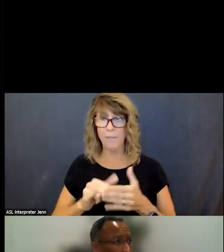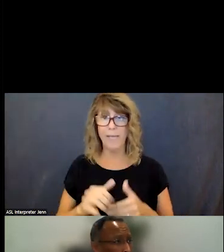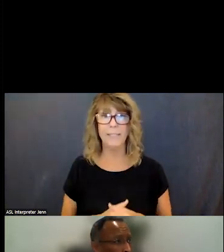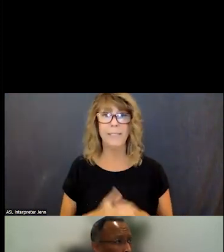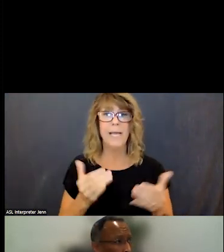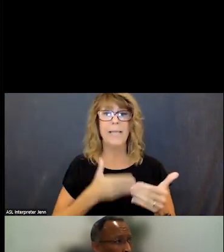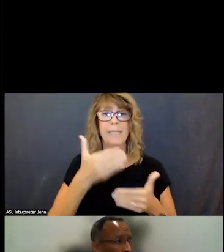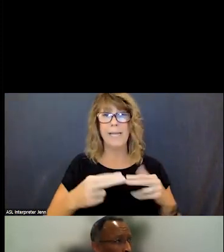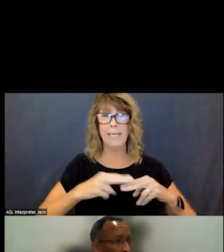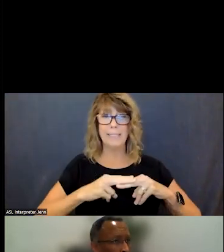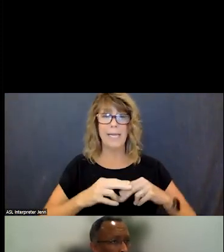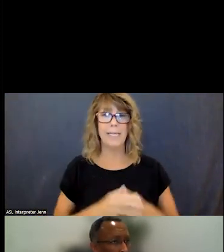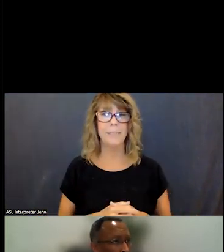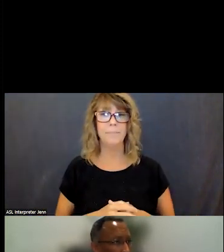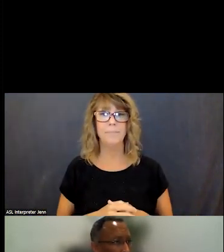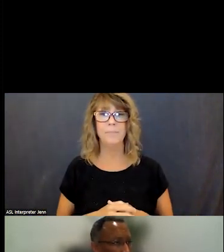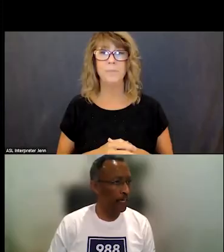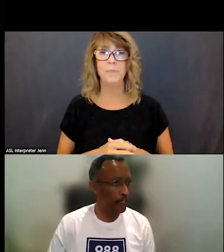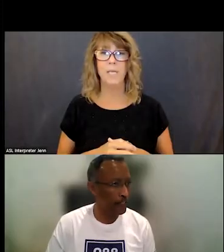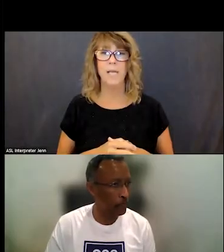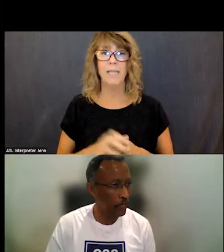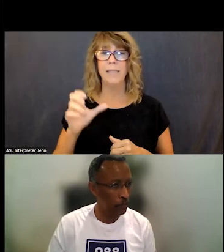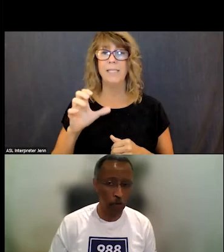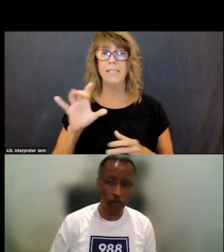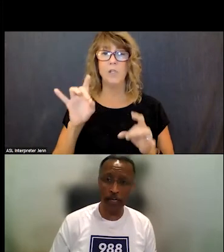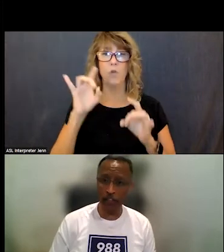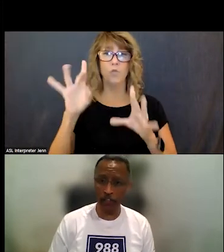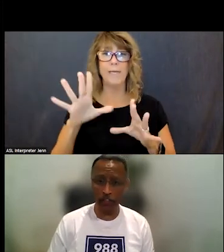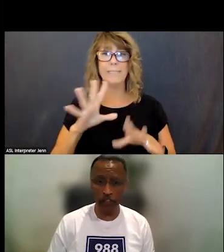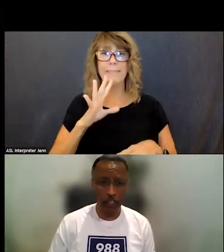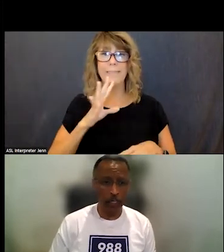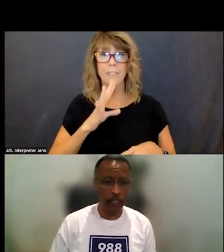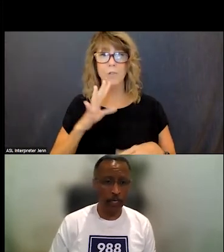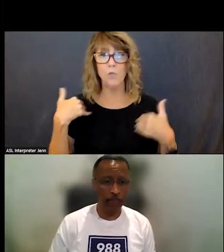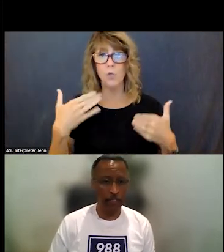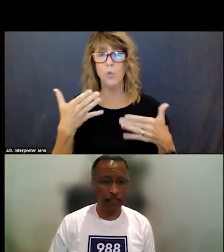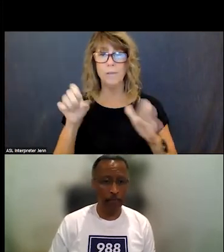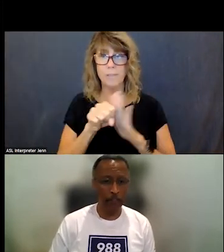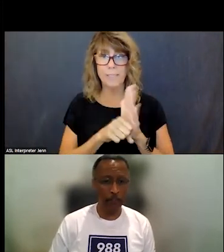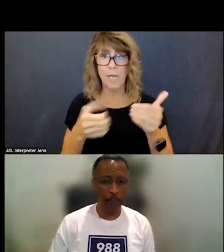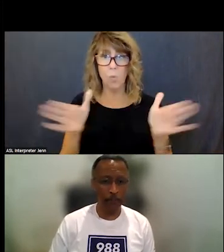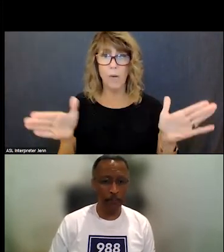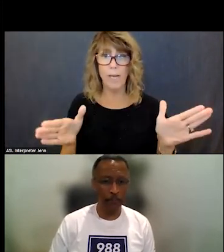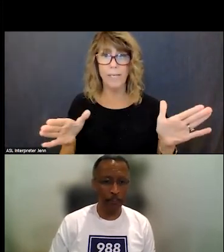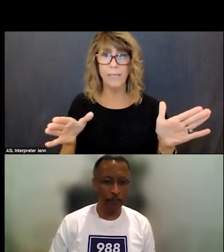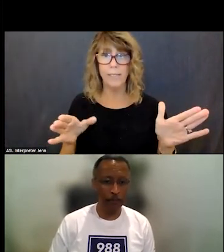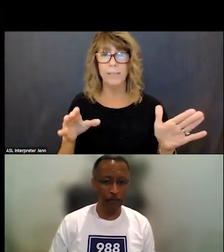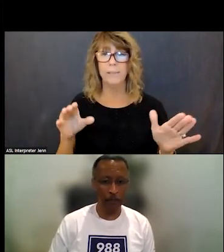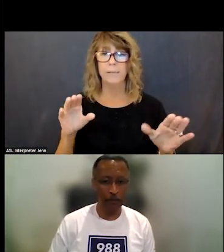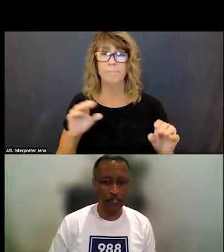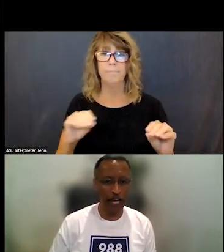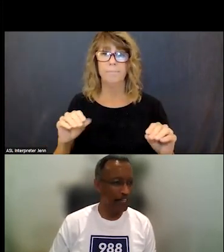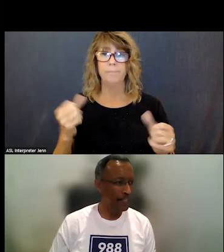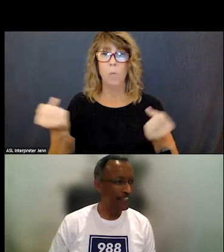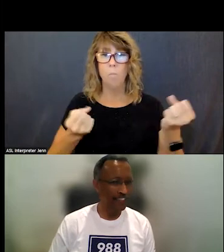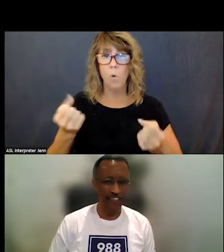next slide, we're into the crisis talk portion of Connecticut Statewide Youth Mobile Crisis Service. And we have Tim Marshall to just give us a minute or so